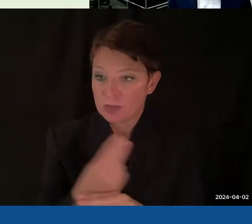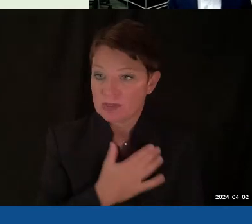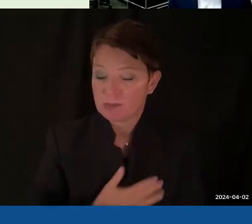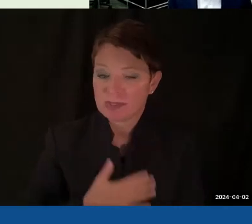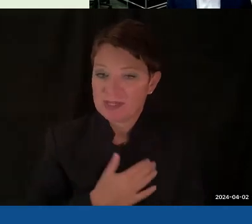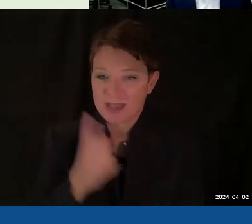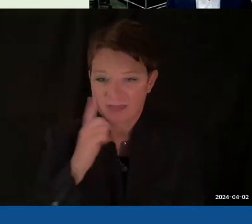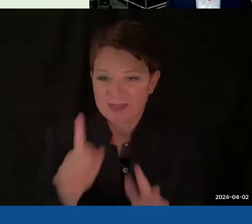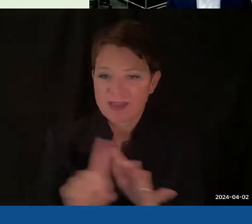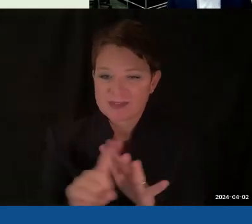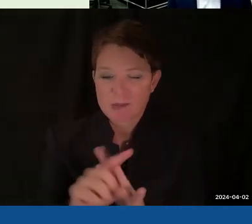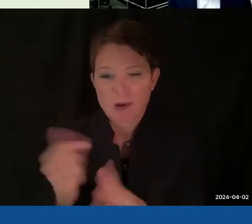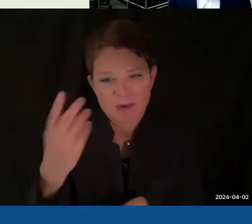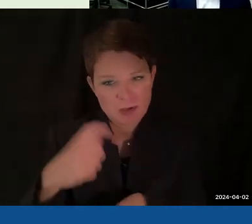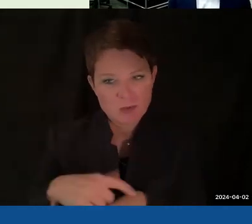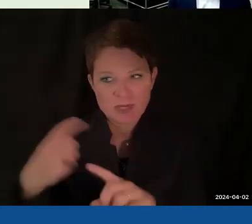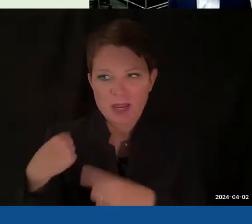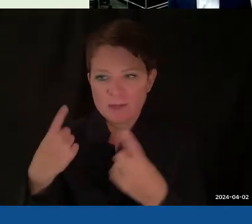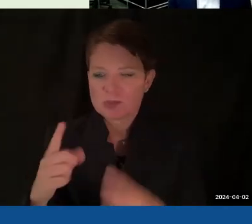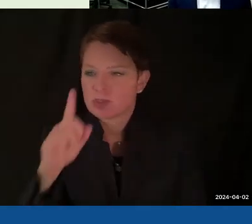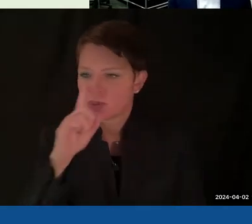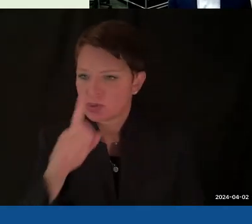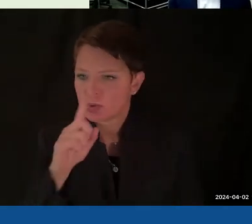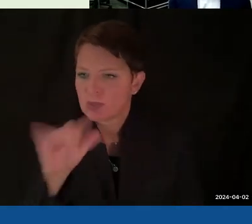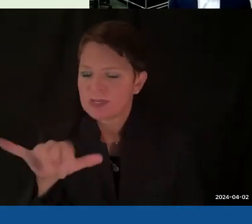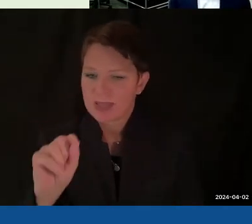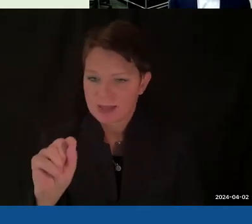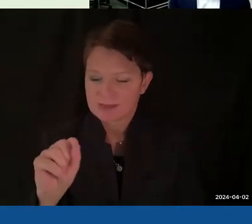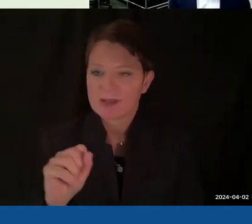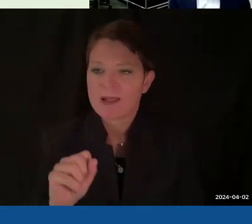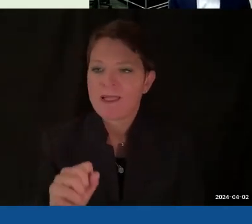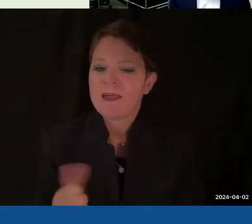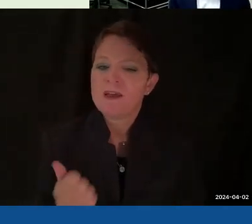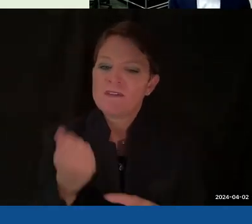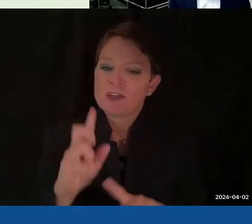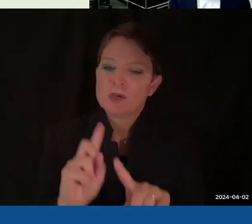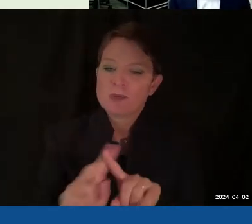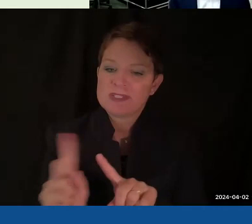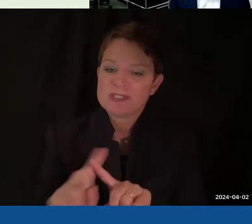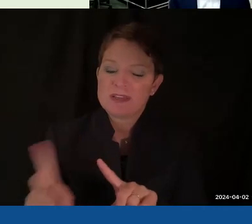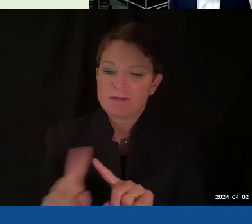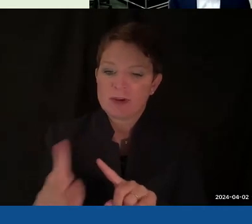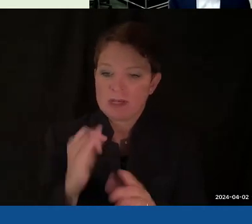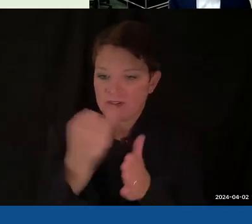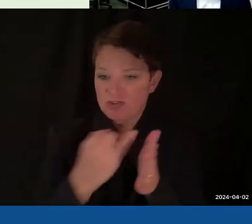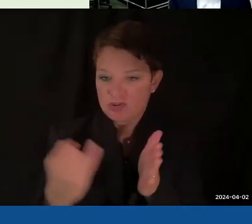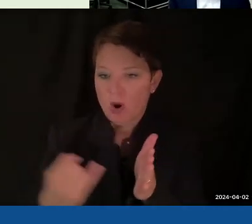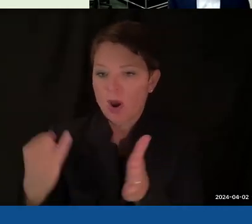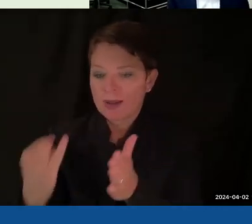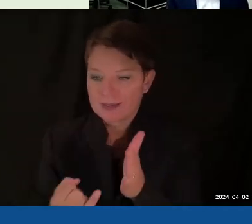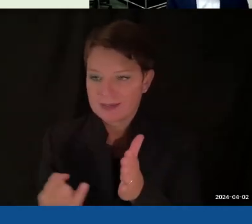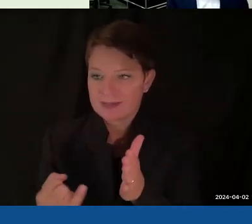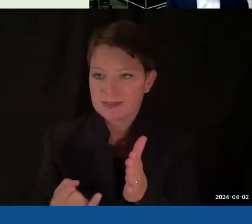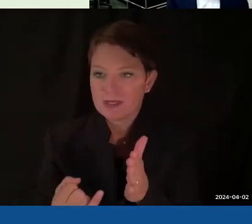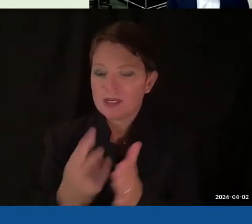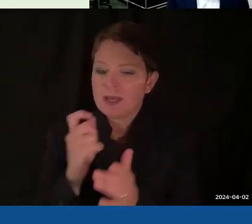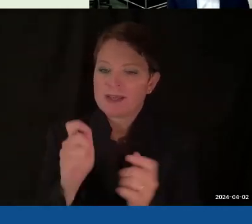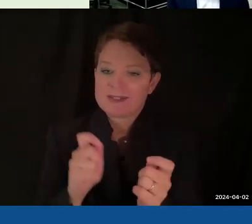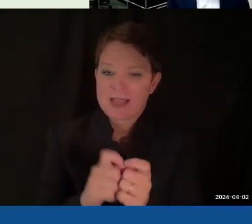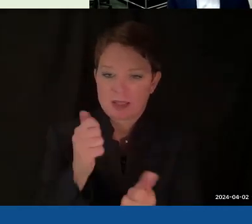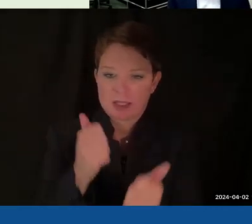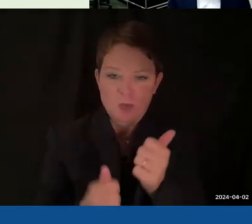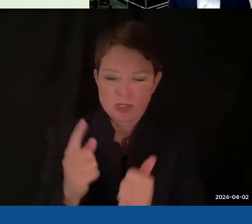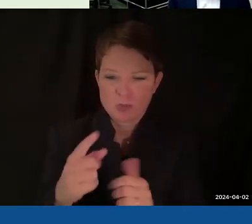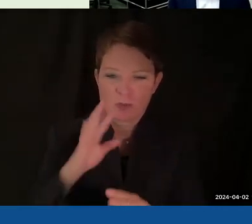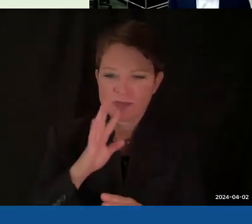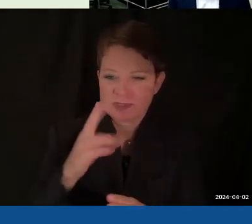think that's come up a couple of times. Yeah, sure. I mean, there's a couple of different, renderings, I think. So I'm not sure exactly which one